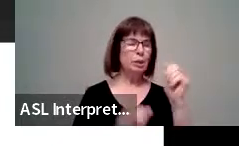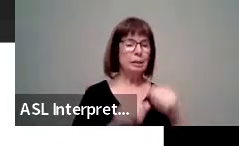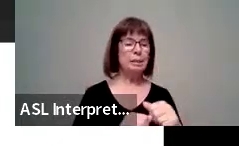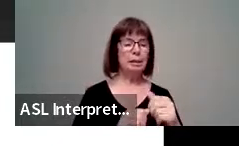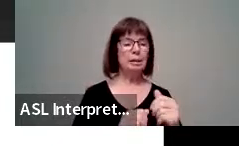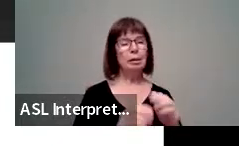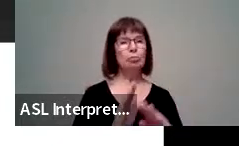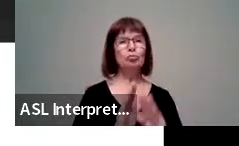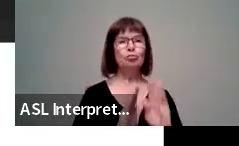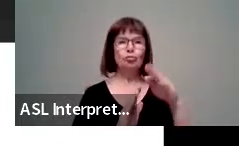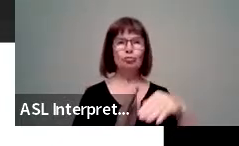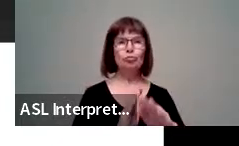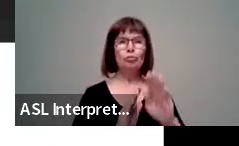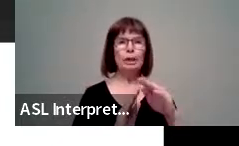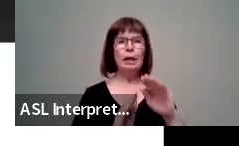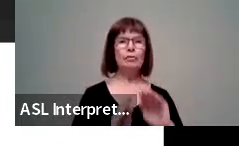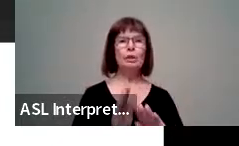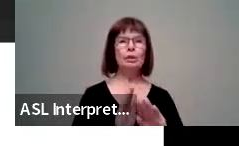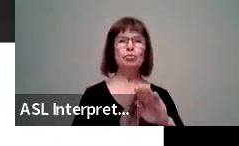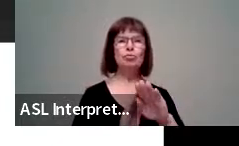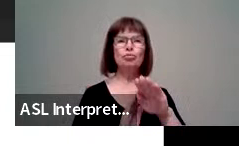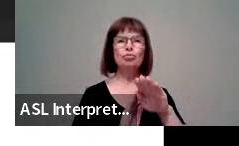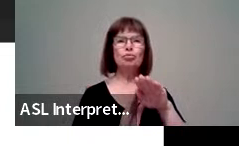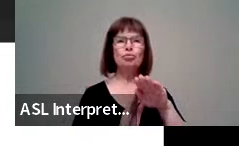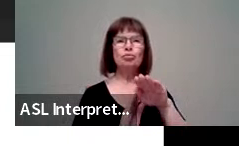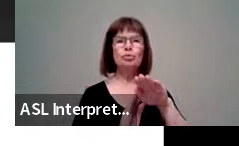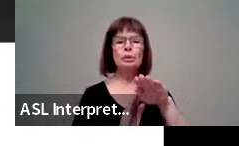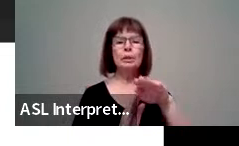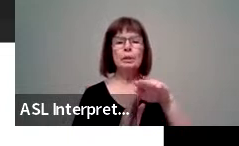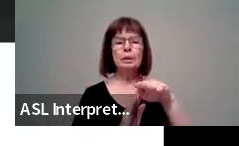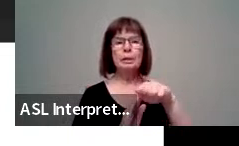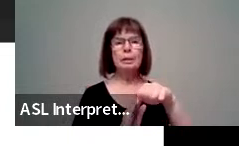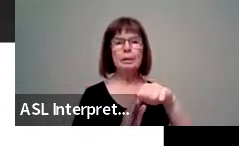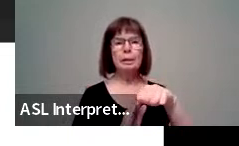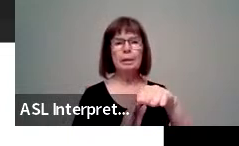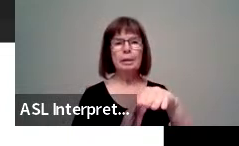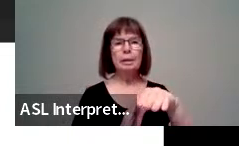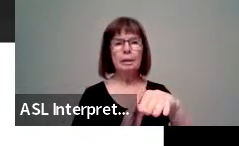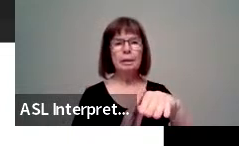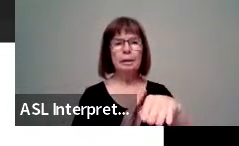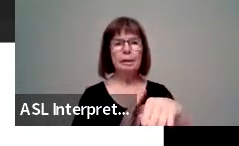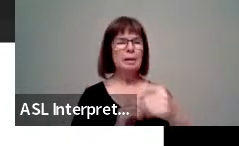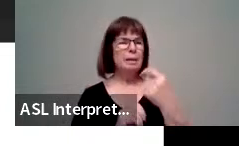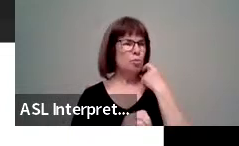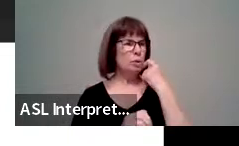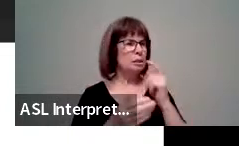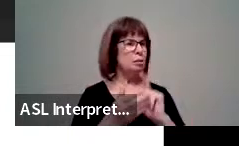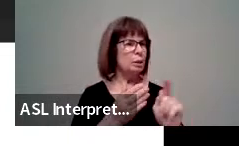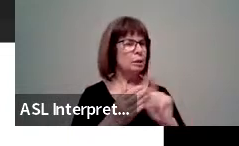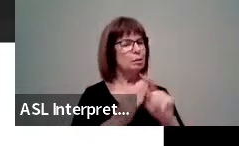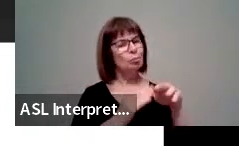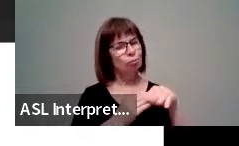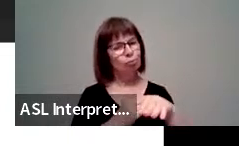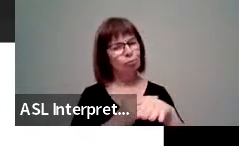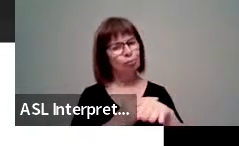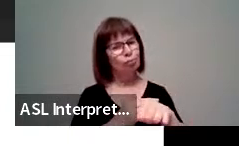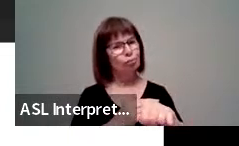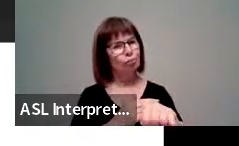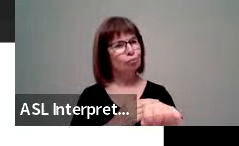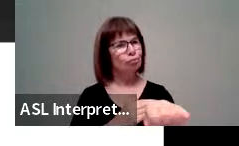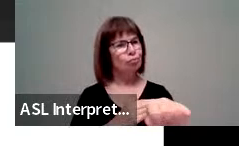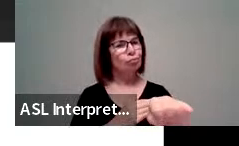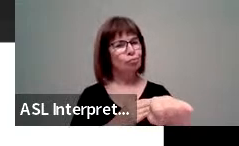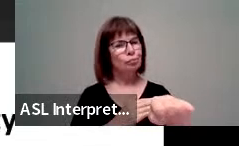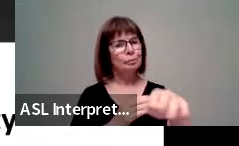really kind of a plateau, maybe still a little bit of slow decline in recent weeks. Next slide.